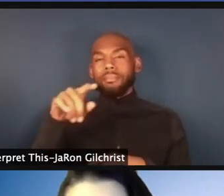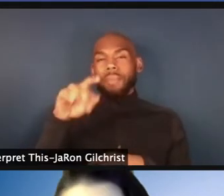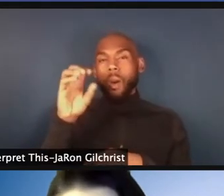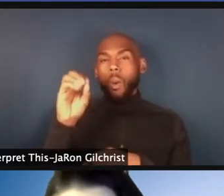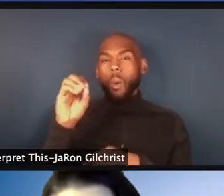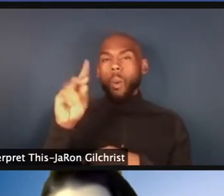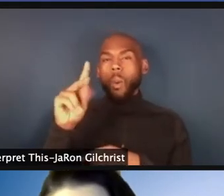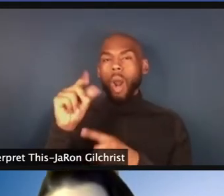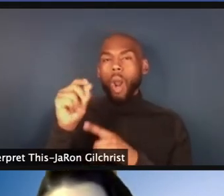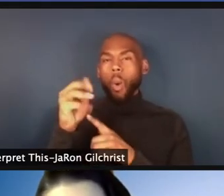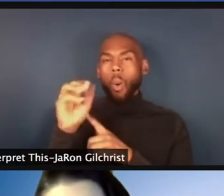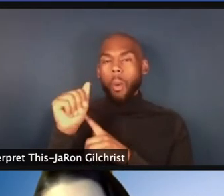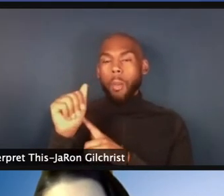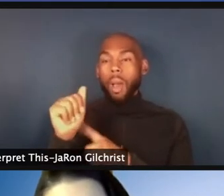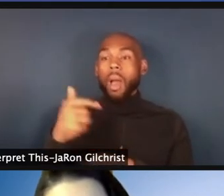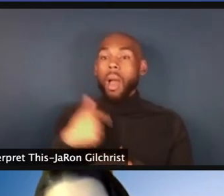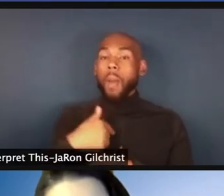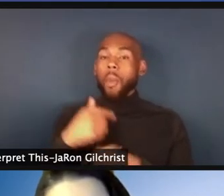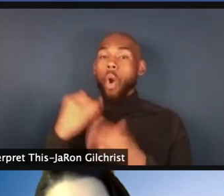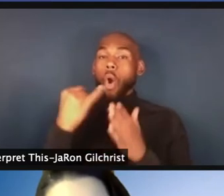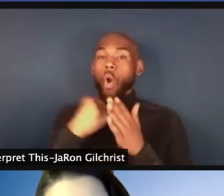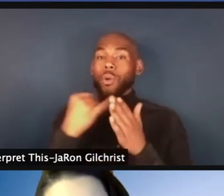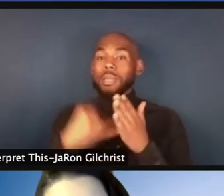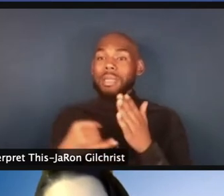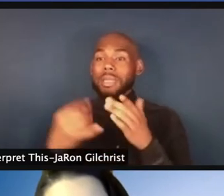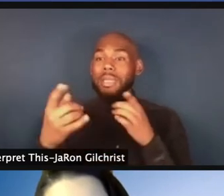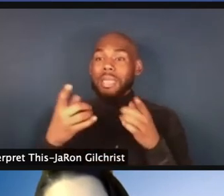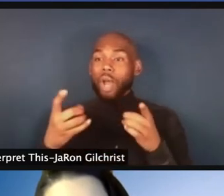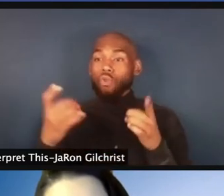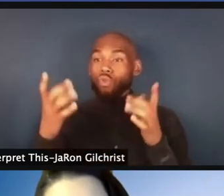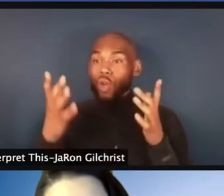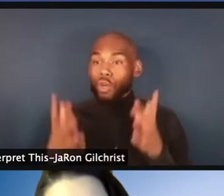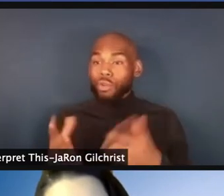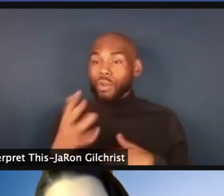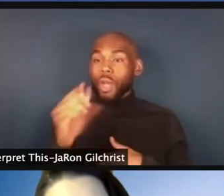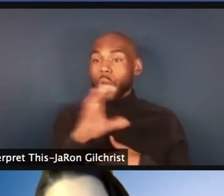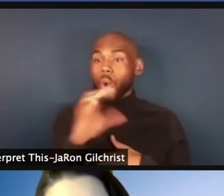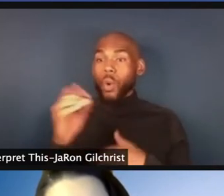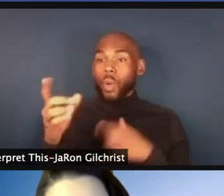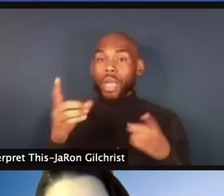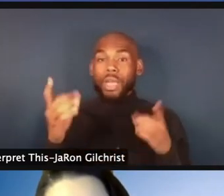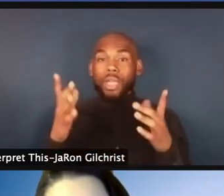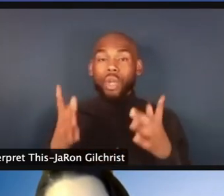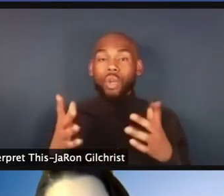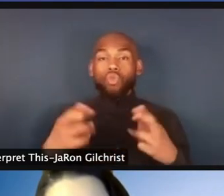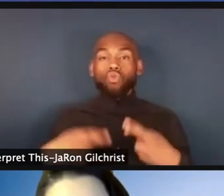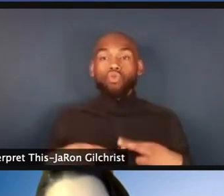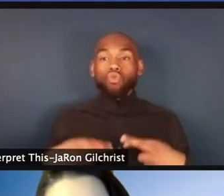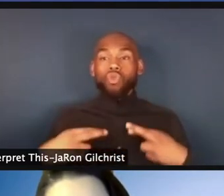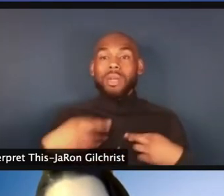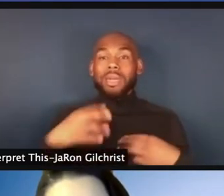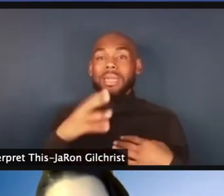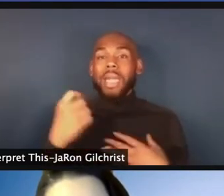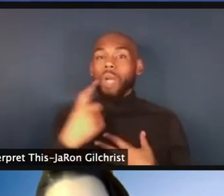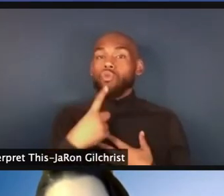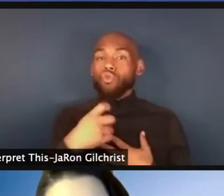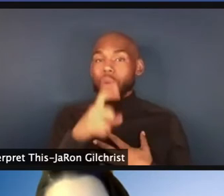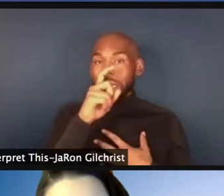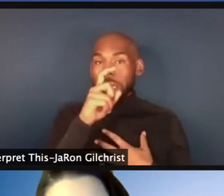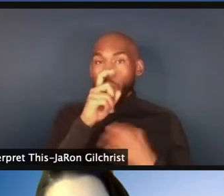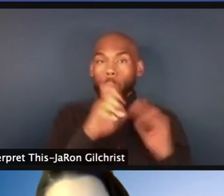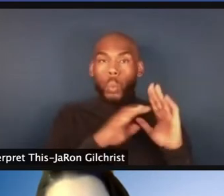playwright. I'm the producing artistic director of Tilla Tulsa, and I am the co-artistic director in residence at Red Eagle Soaring, plus